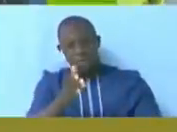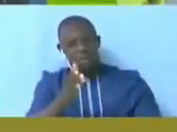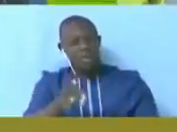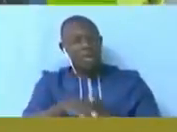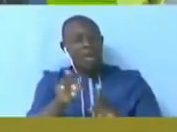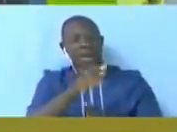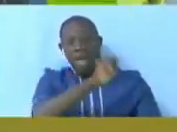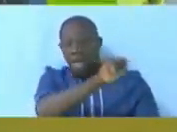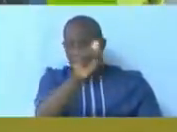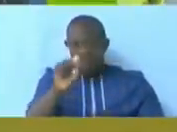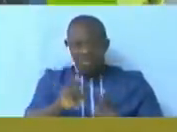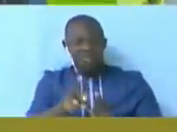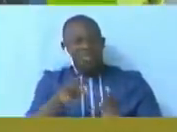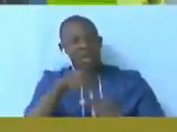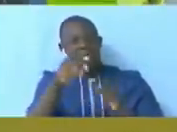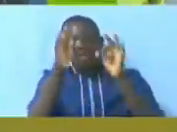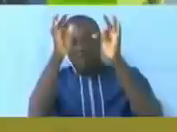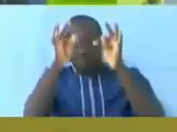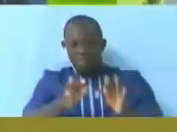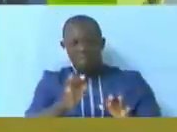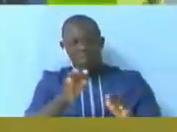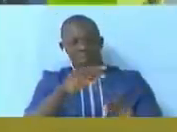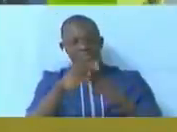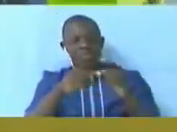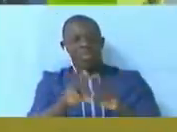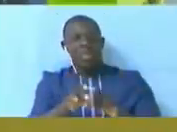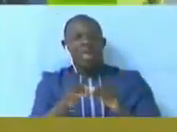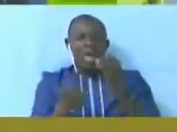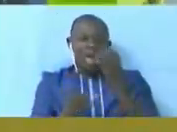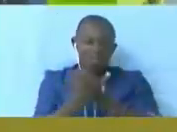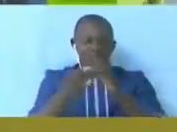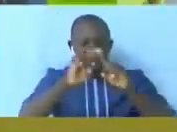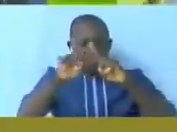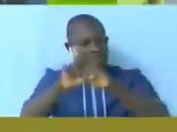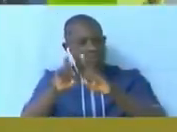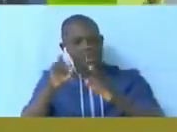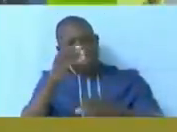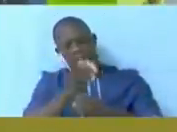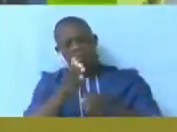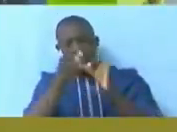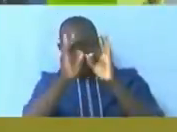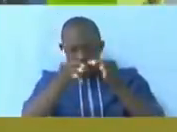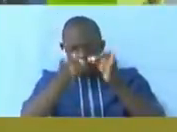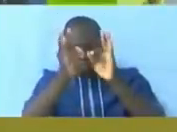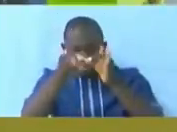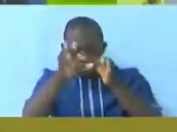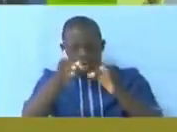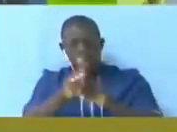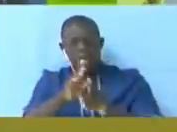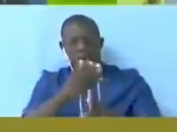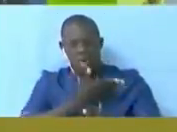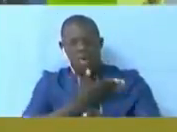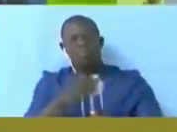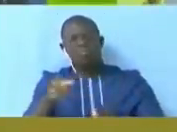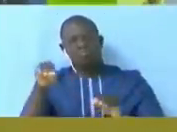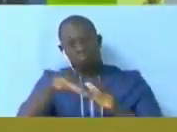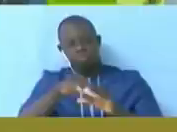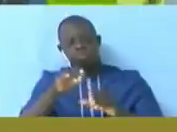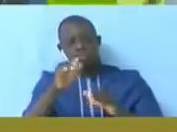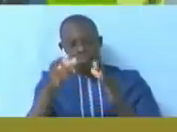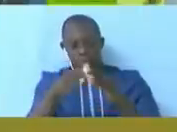his narration. Ala kuma kango lukono tajire ya faso wo faso nyimmantani ya faso wo